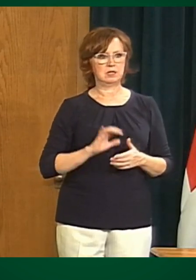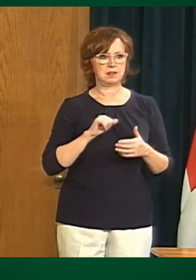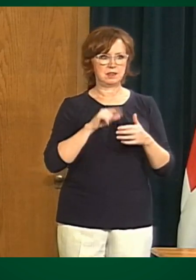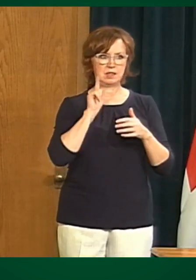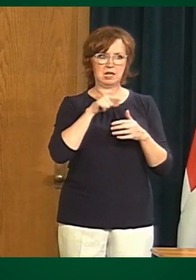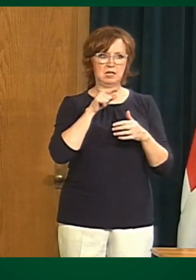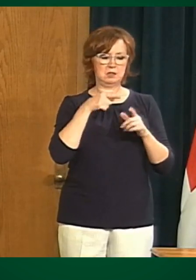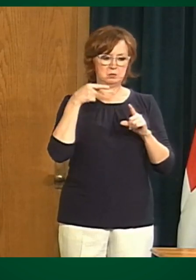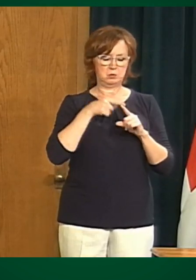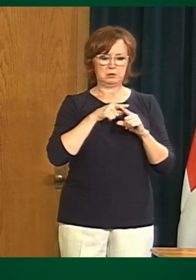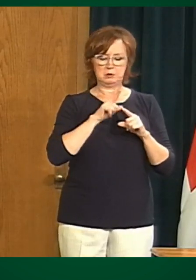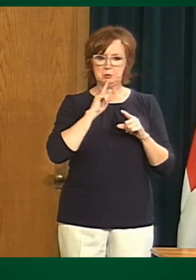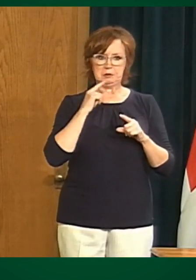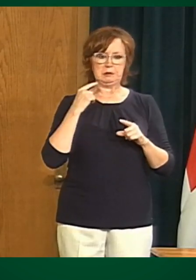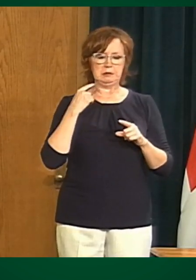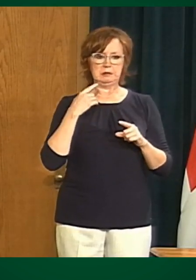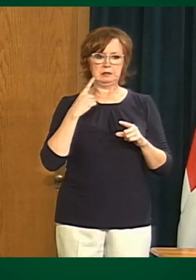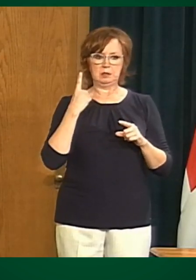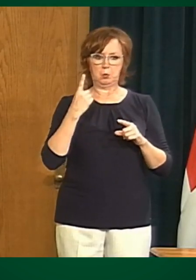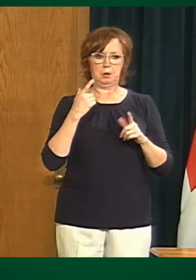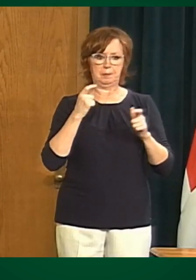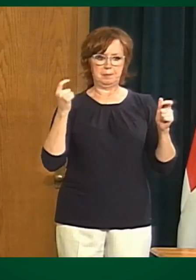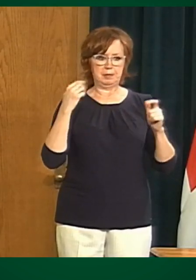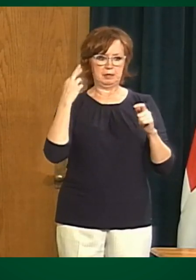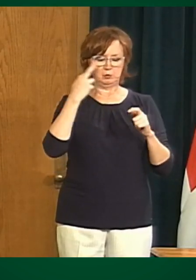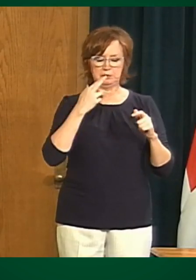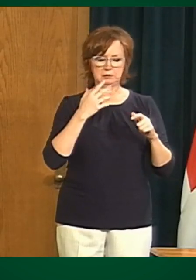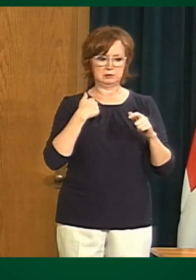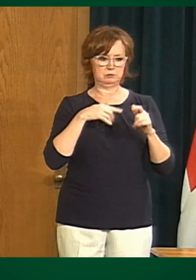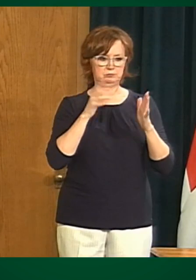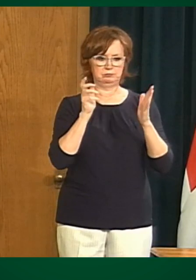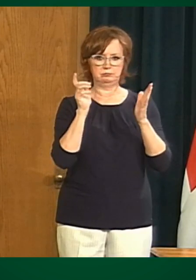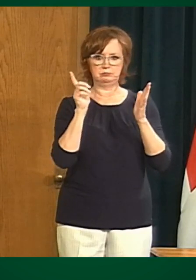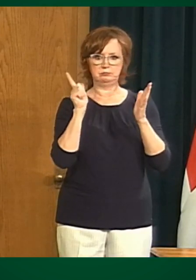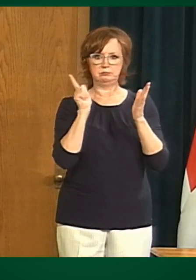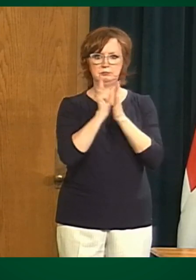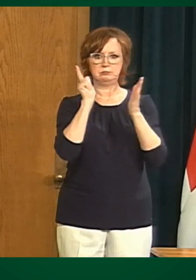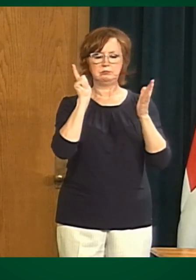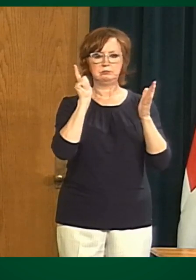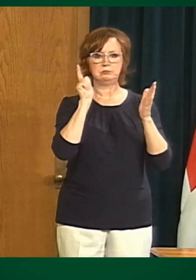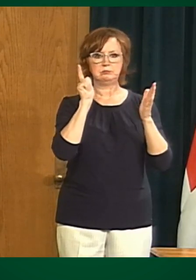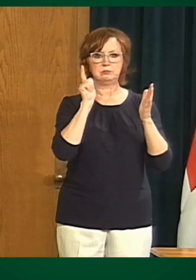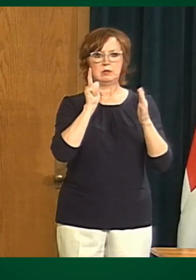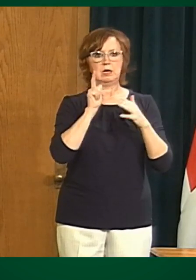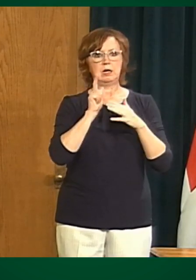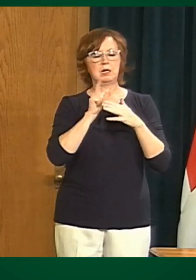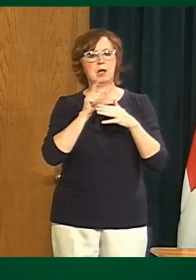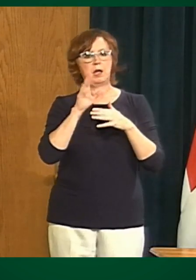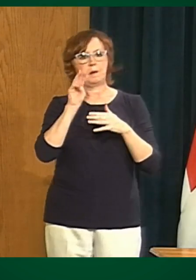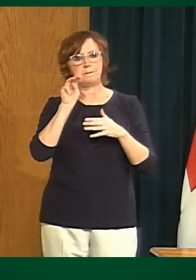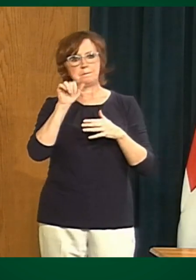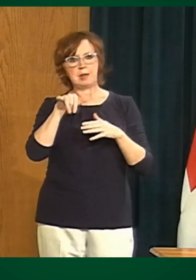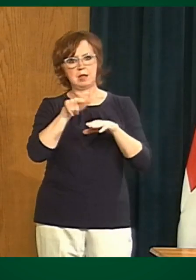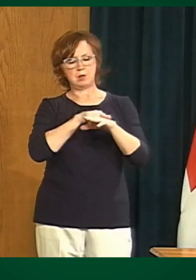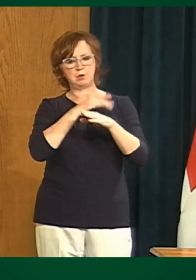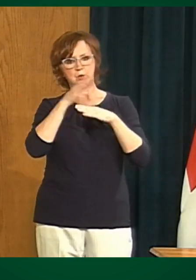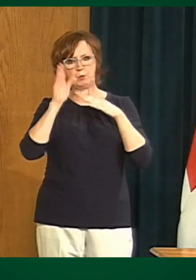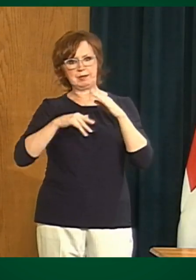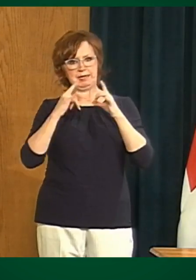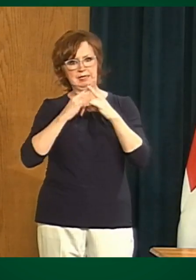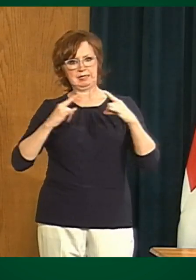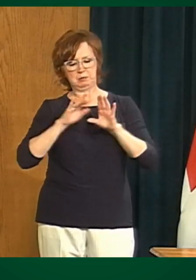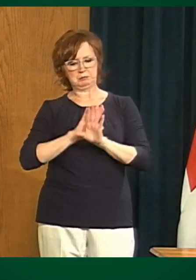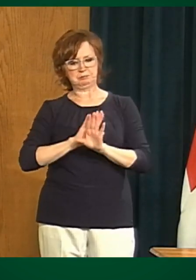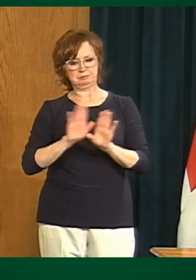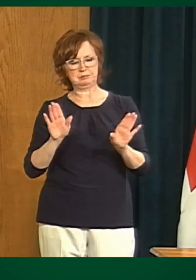of overnight campgrounds being available for the May long weekend, was to provide us with that extra 10 days or so of just